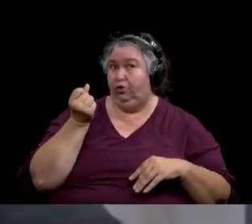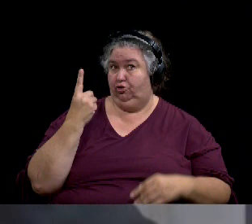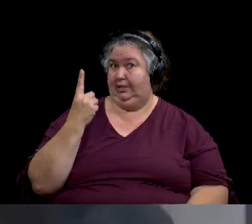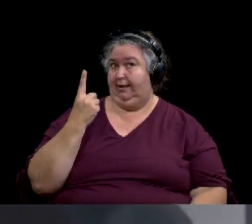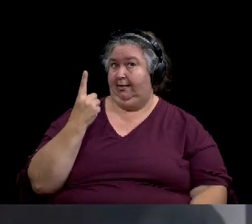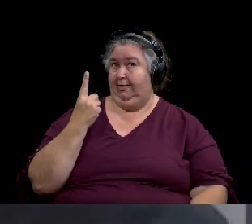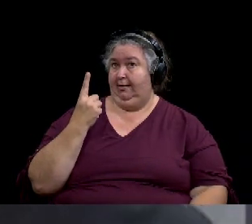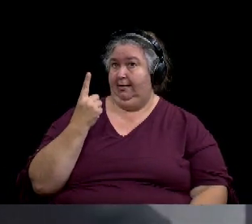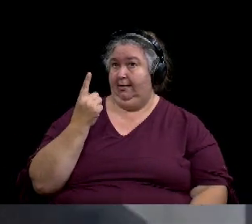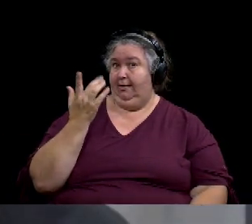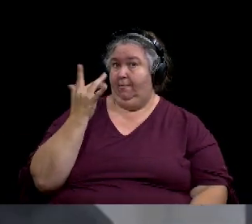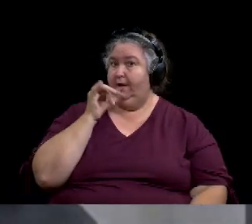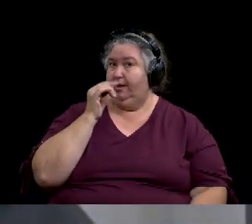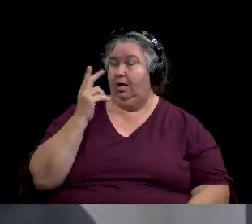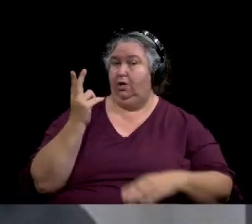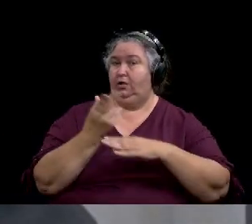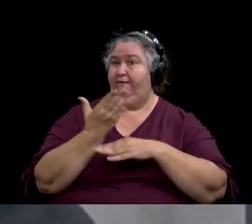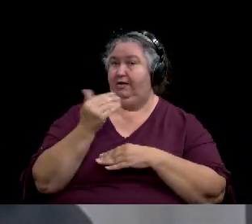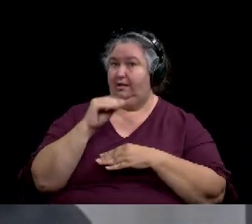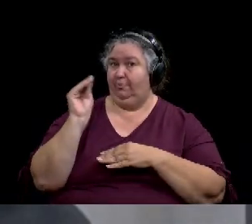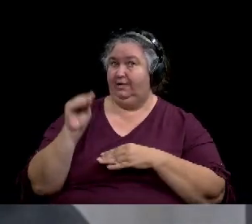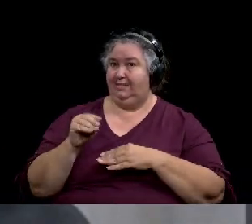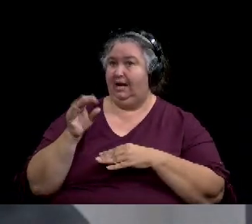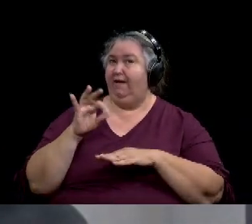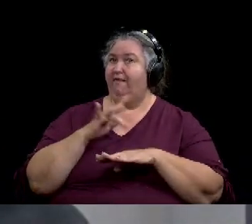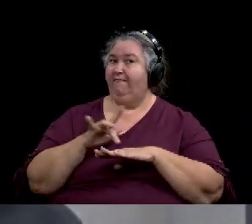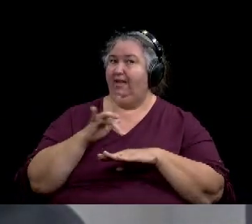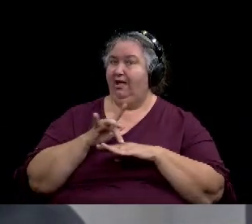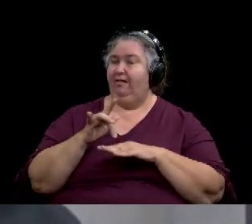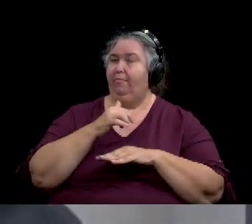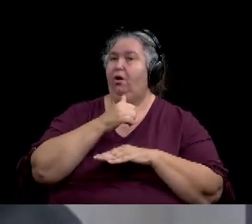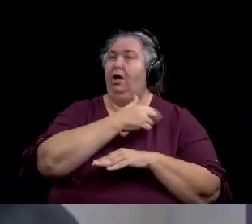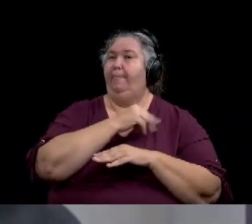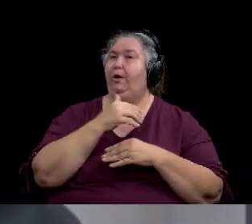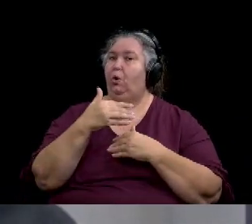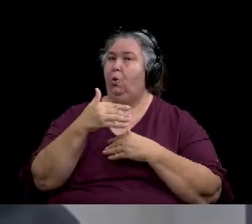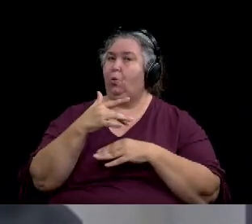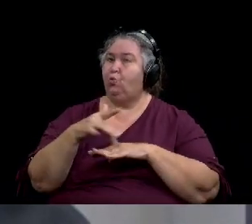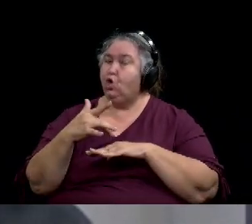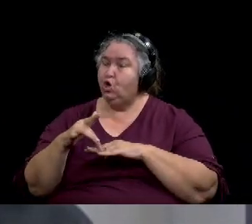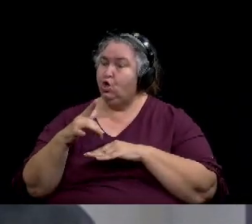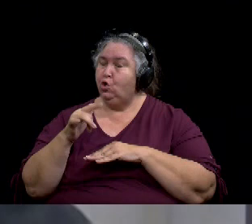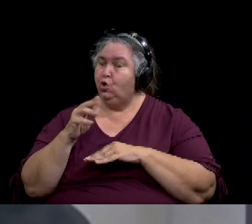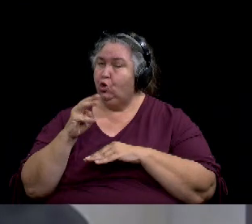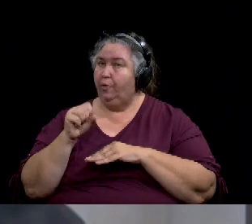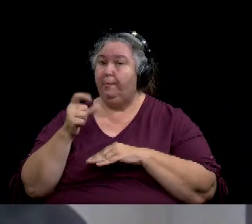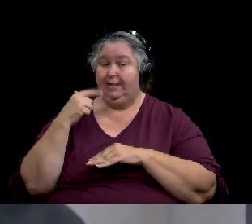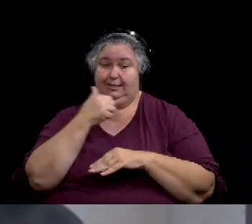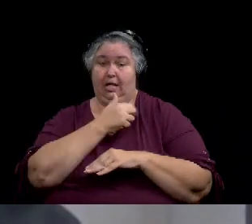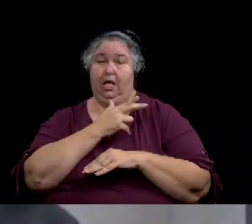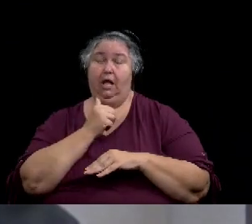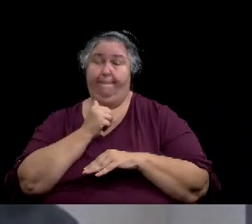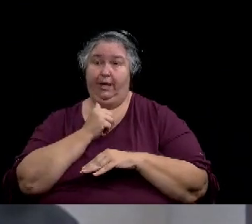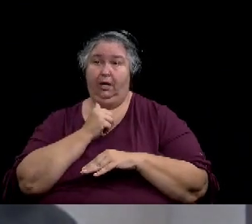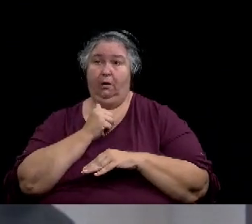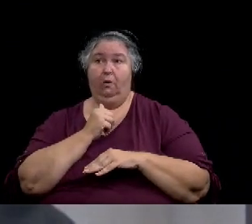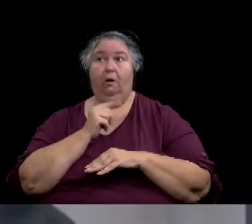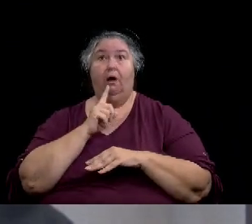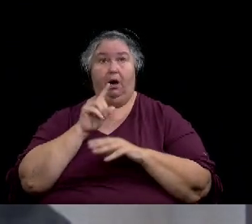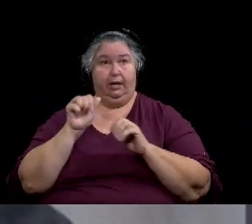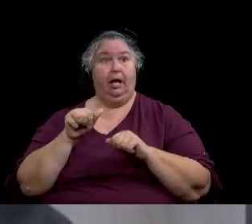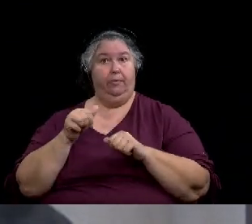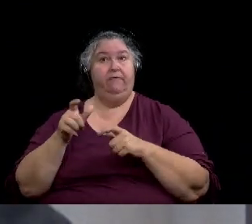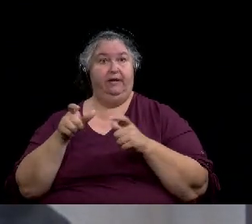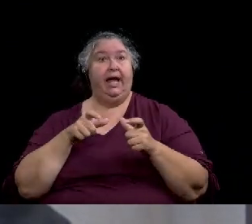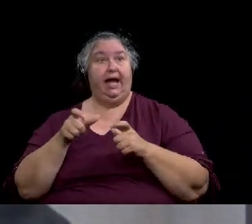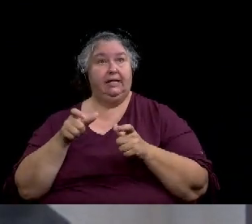why they don't use 15% of available hospital rooms, because the hospitals are capable of